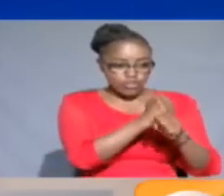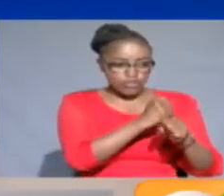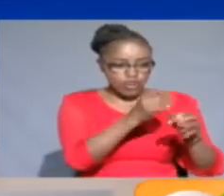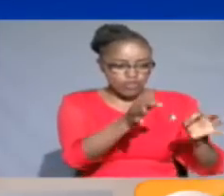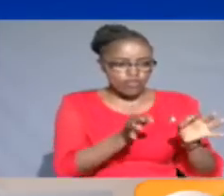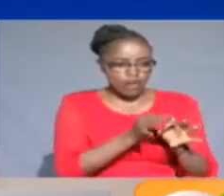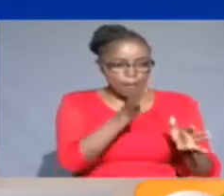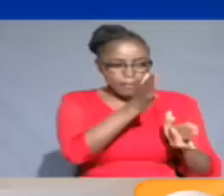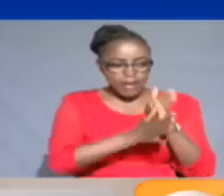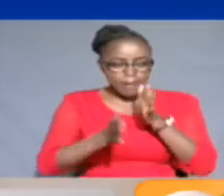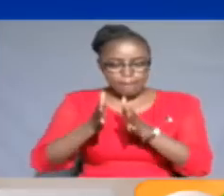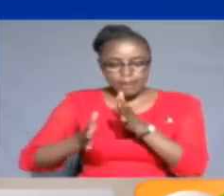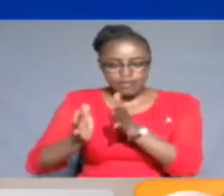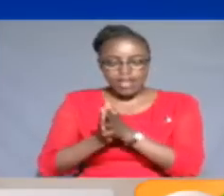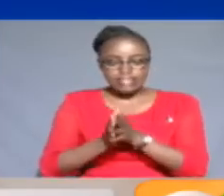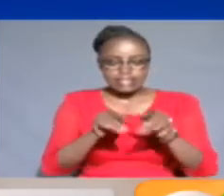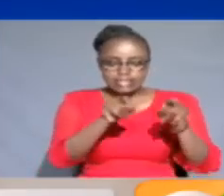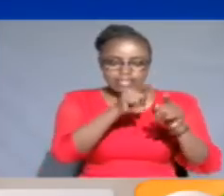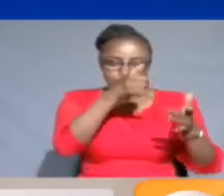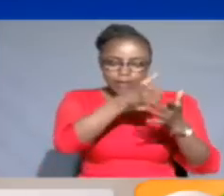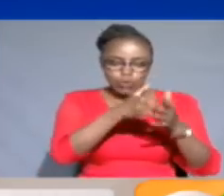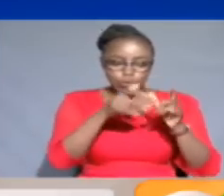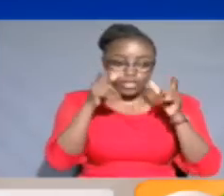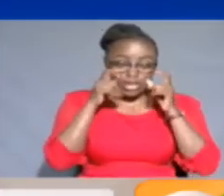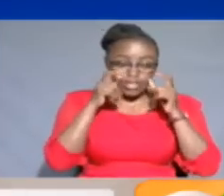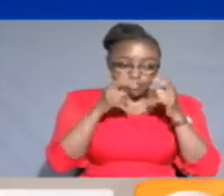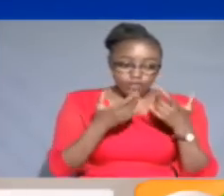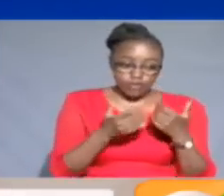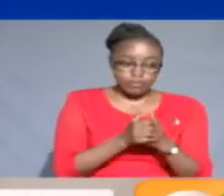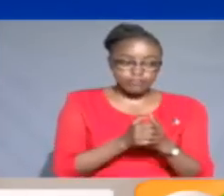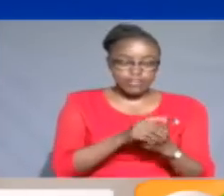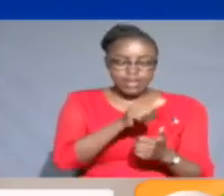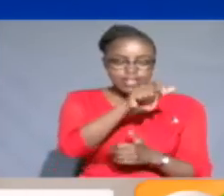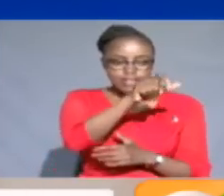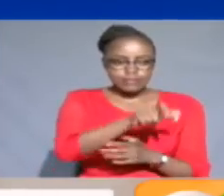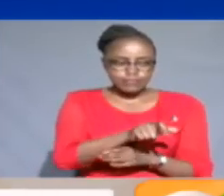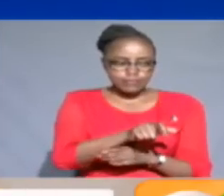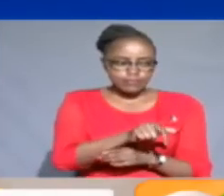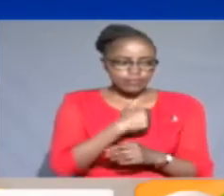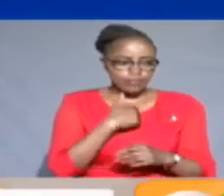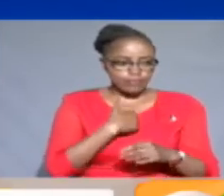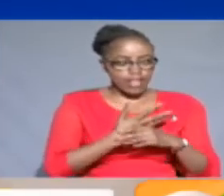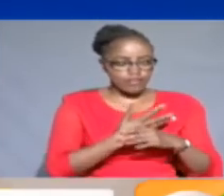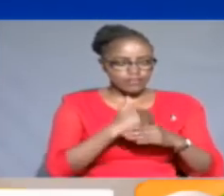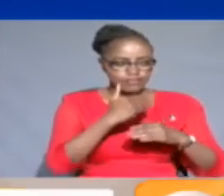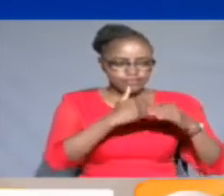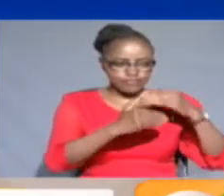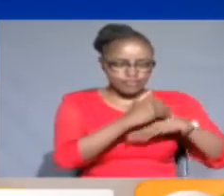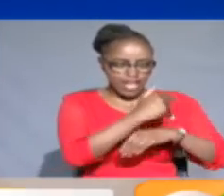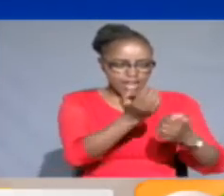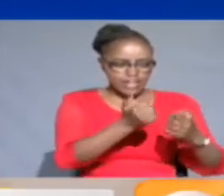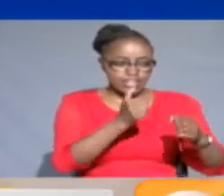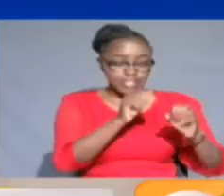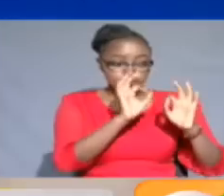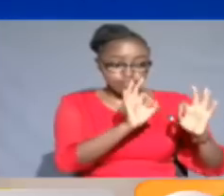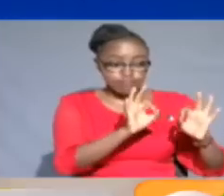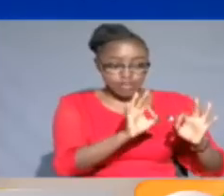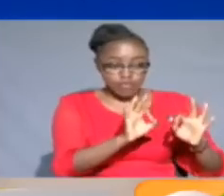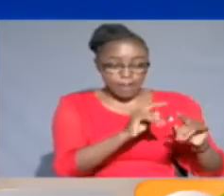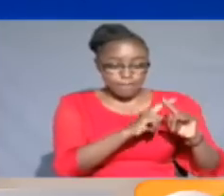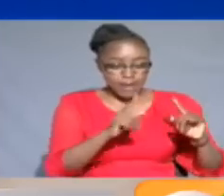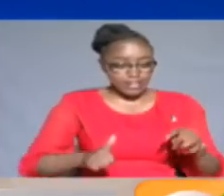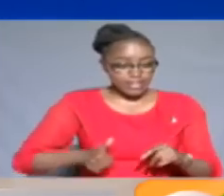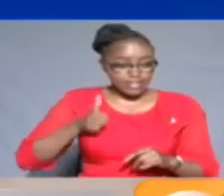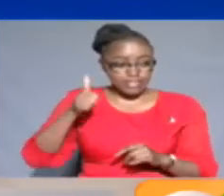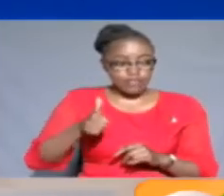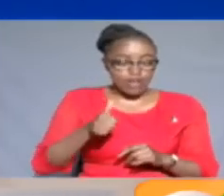family planning and HIV. And Marcus Origa says, running a credible health facility needs a lot of money, but with a selfish middle